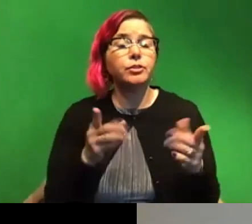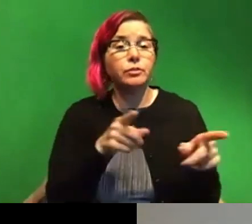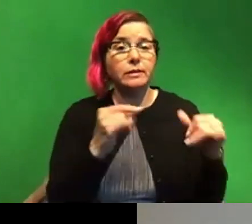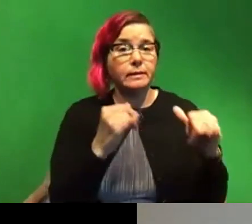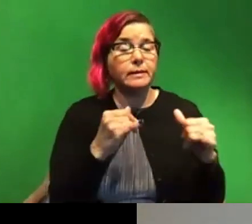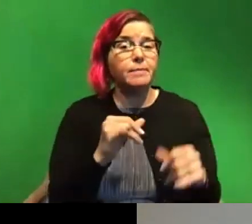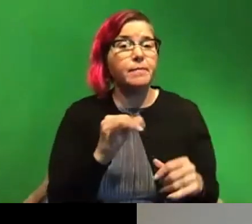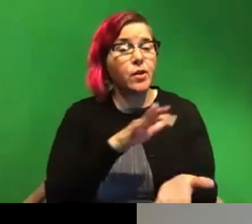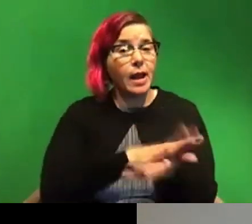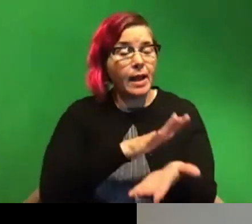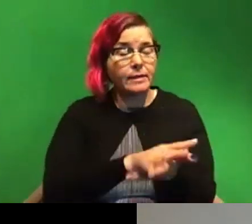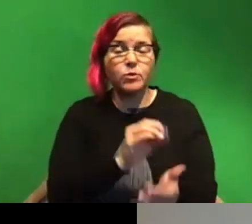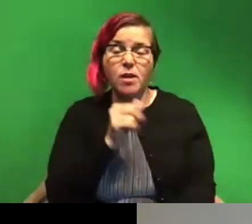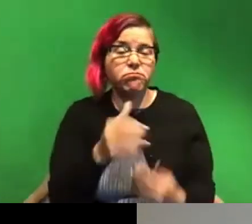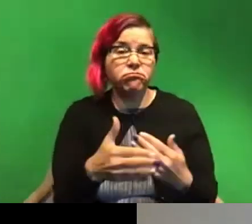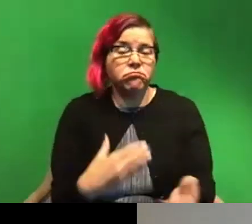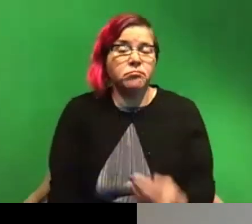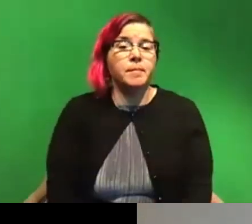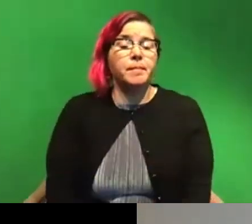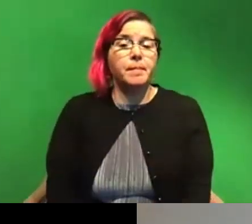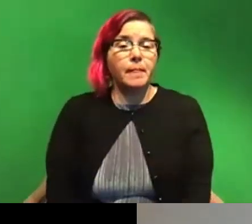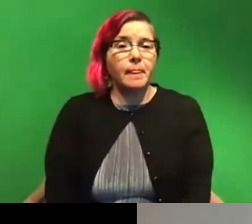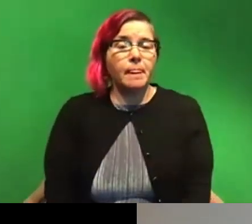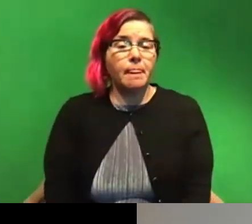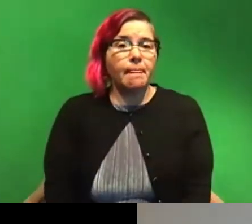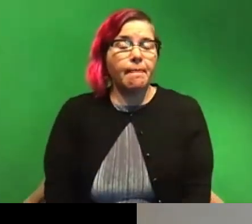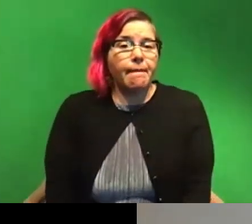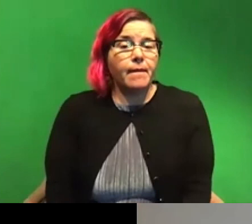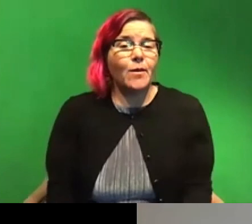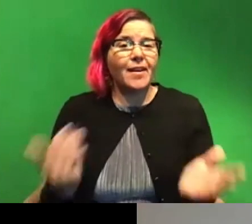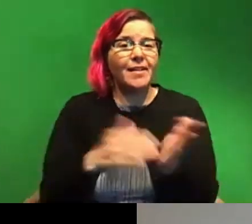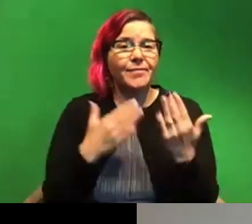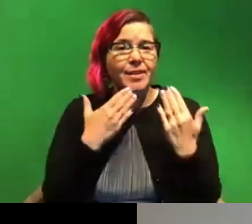you're in academia or not. Doesn't matter. Yeah, again, thank you so